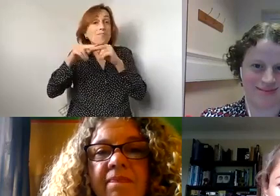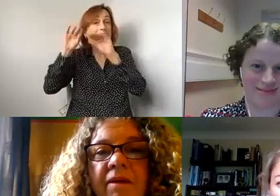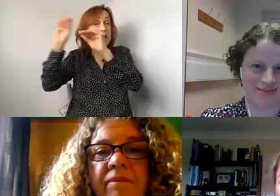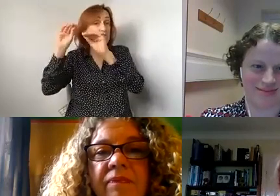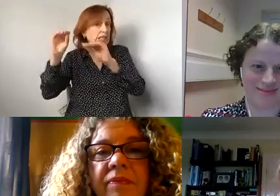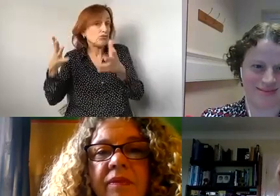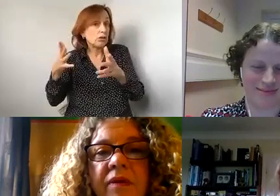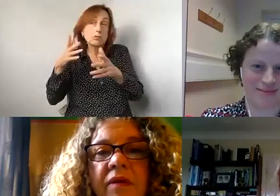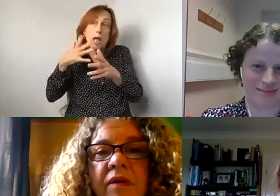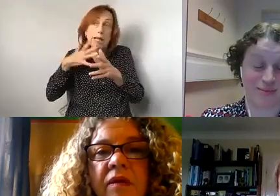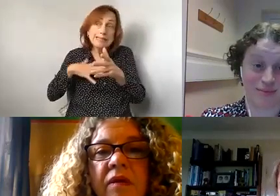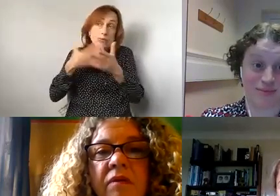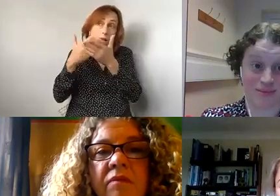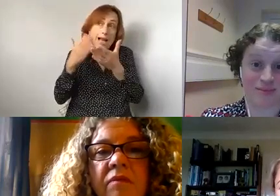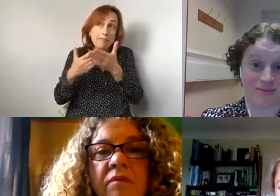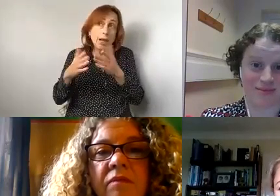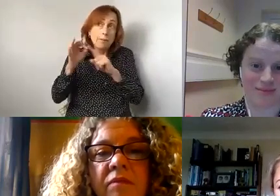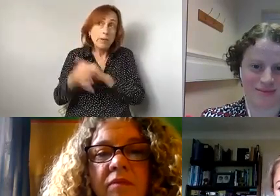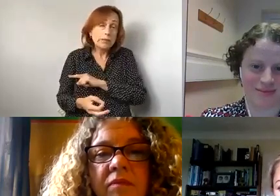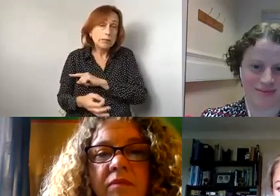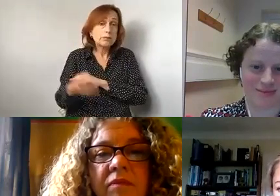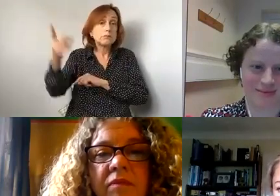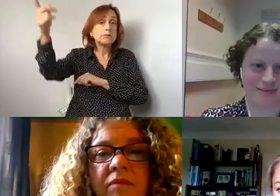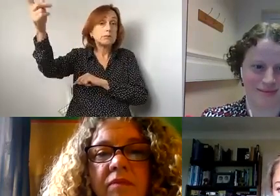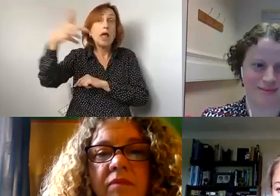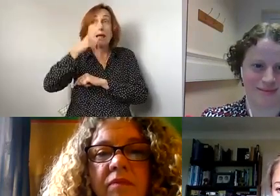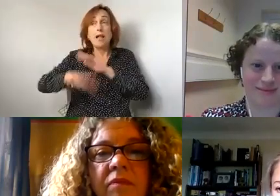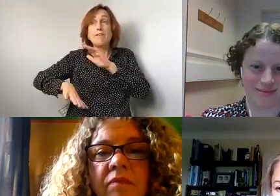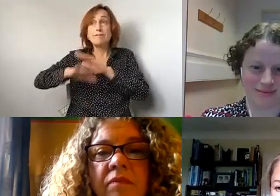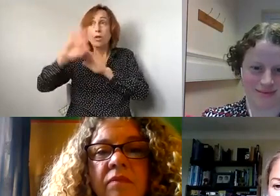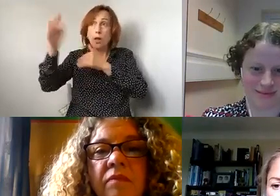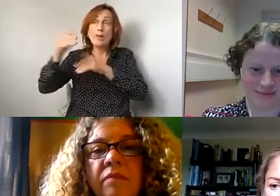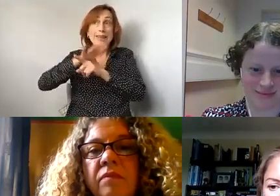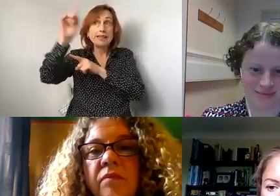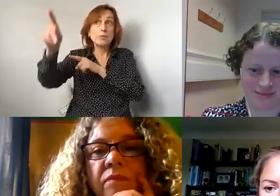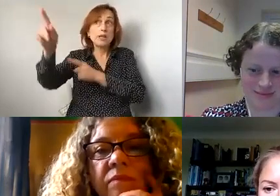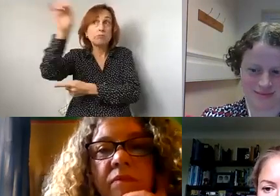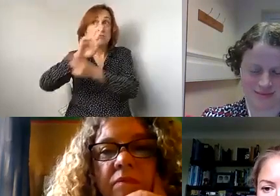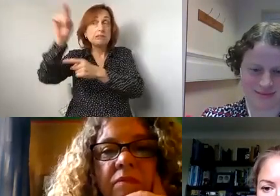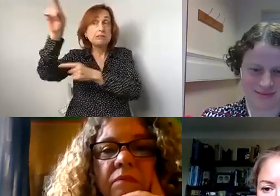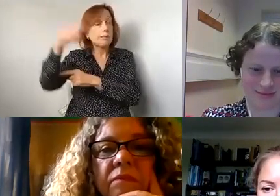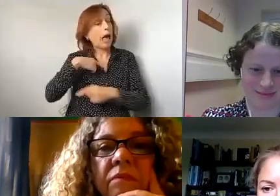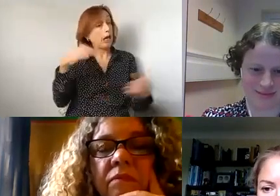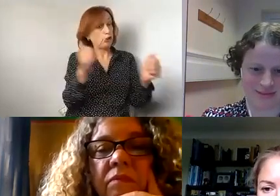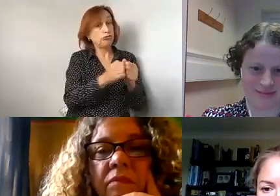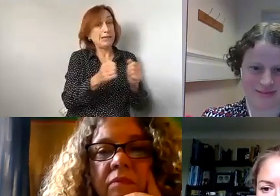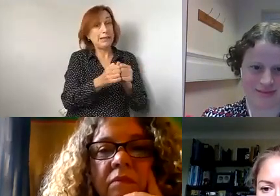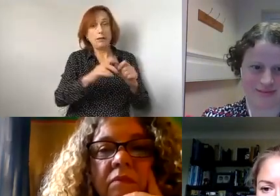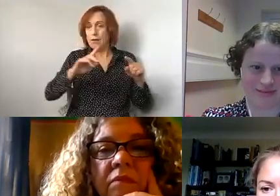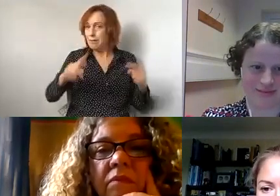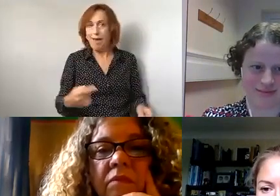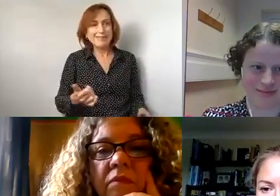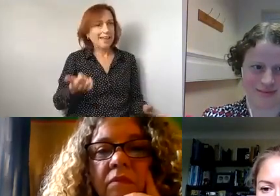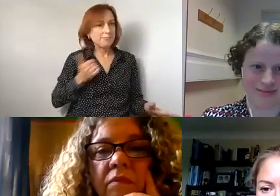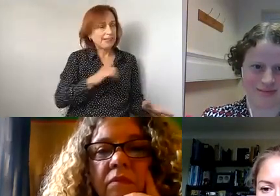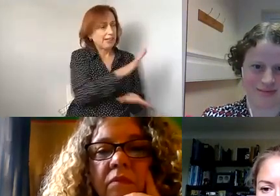week's time, because I think it could take up a whole session in terms of talking about. Mm. But I completely agree. We can't expect